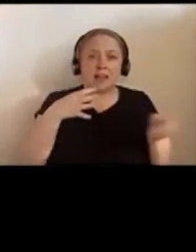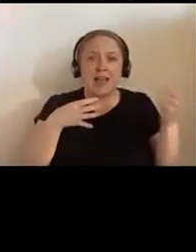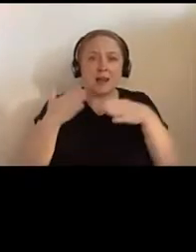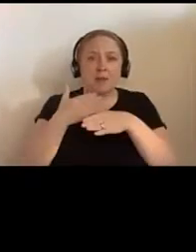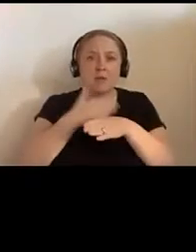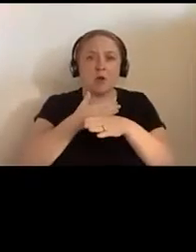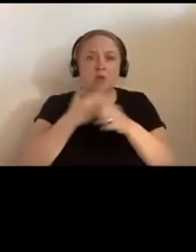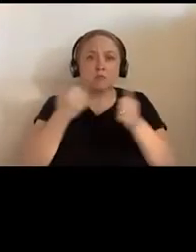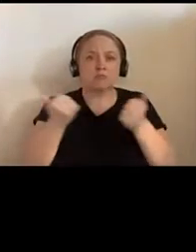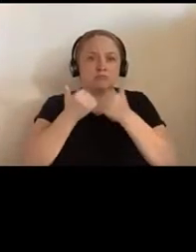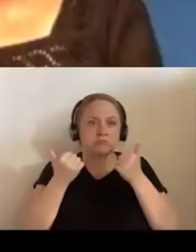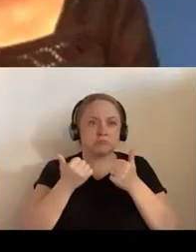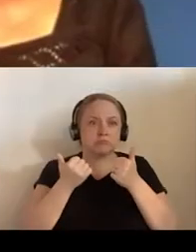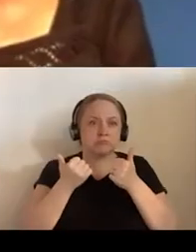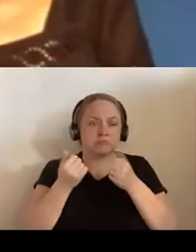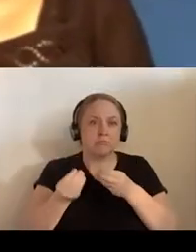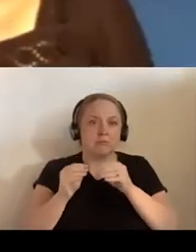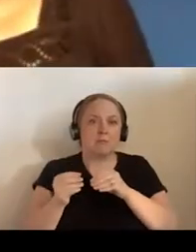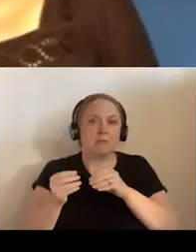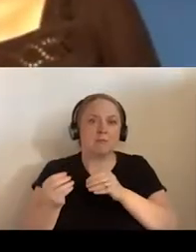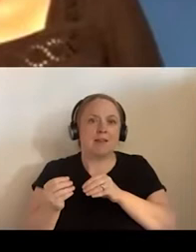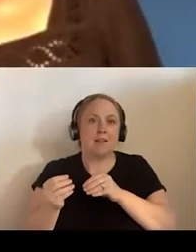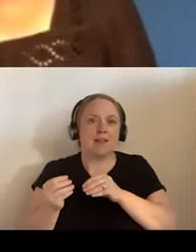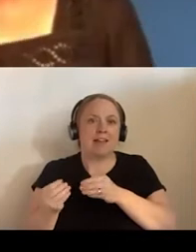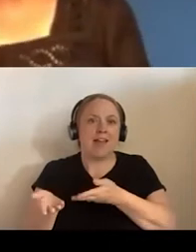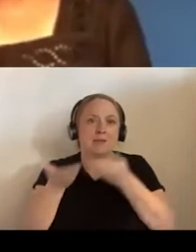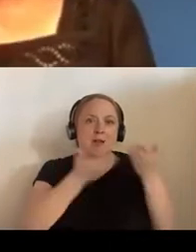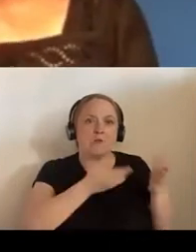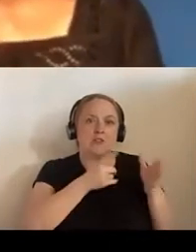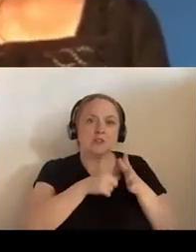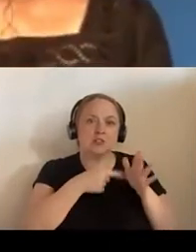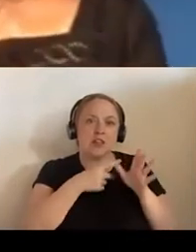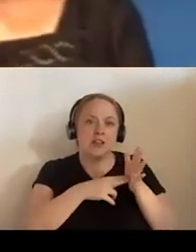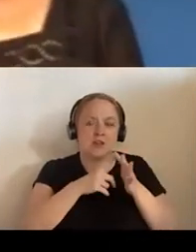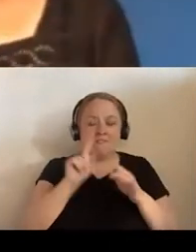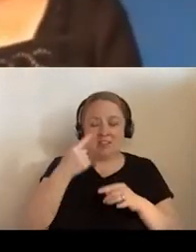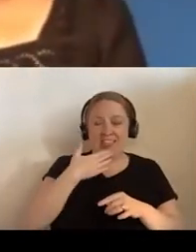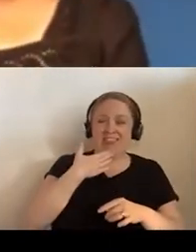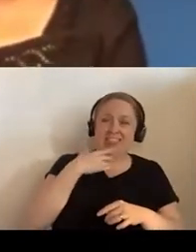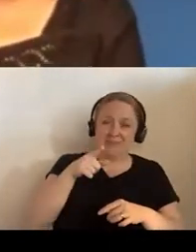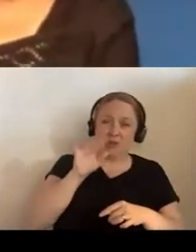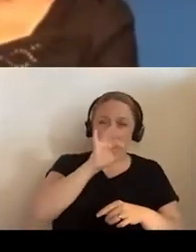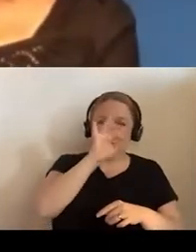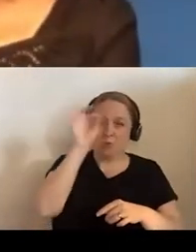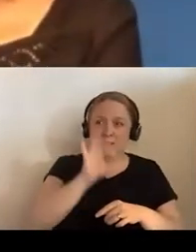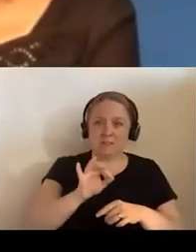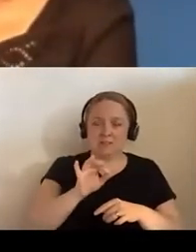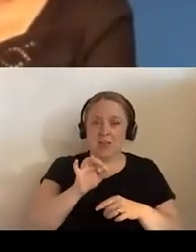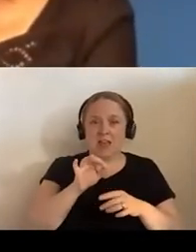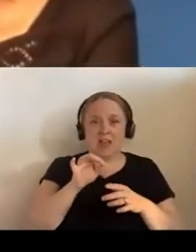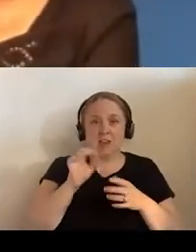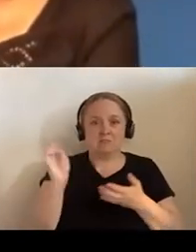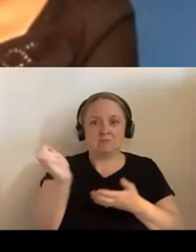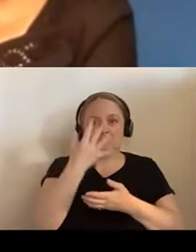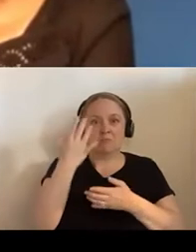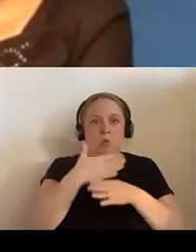hand back over to Jane for some final thoughts. I'd first like to thank you for your questions, for the references that you've made,